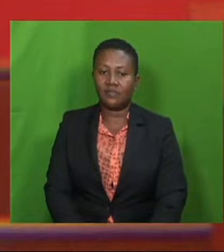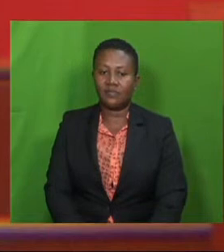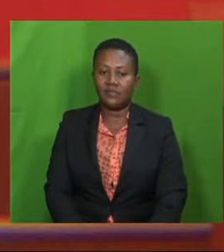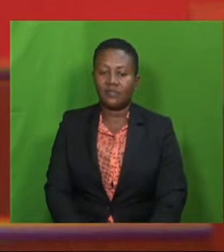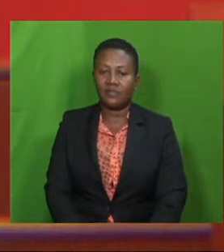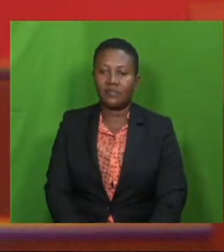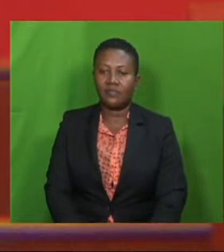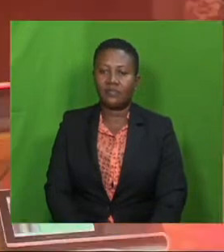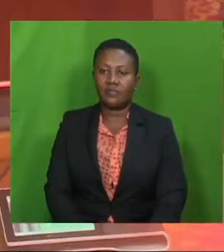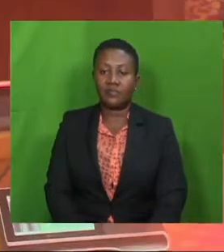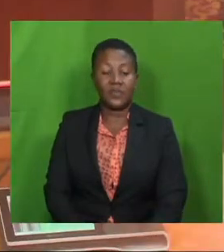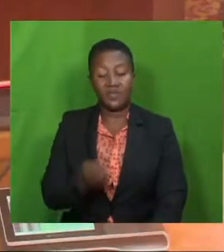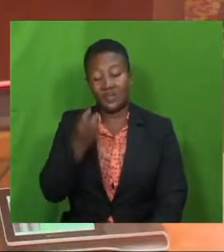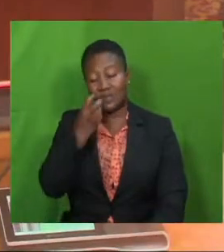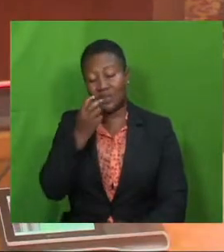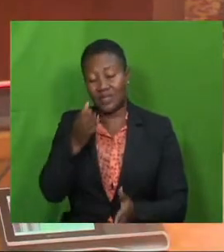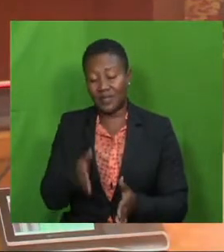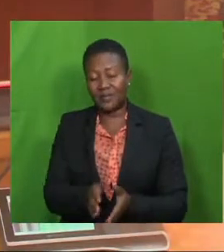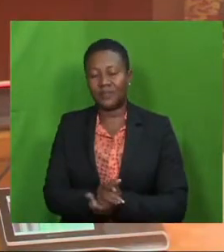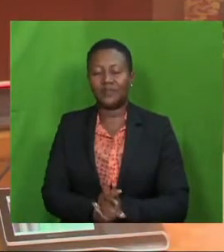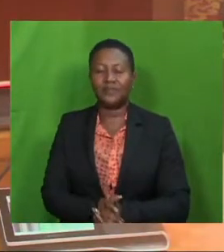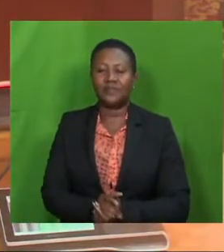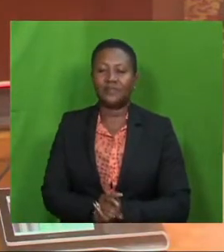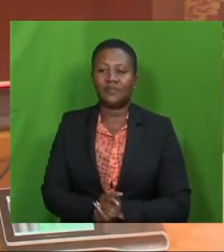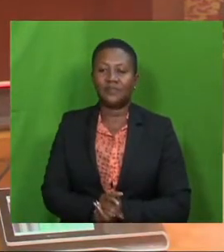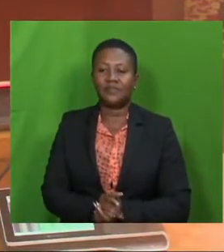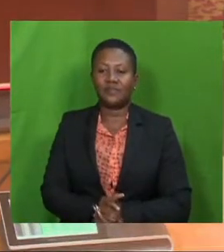Yes, Mr. Speaker, I,